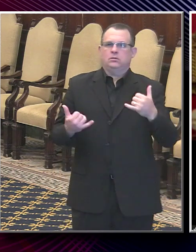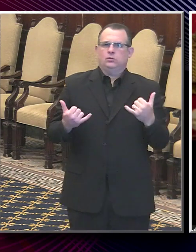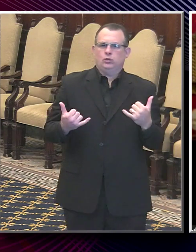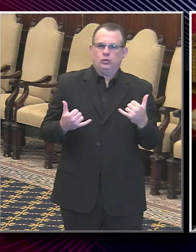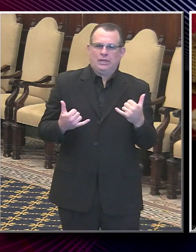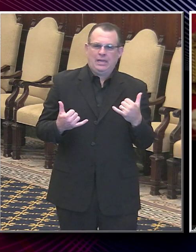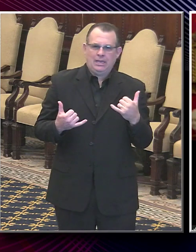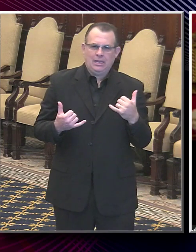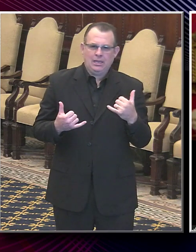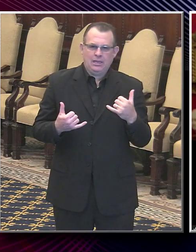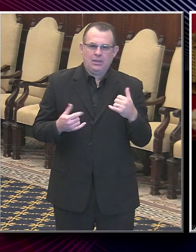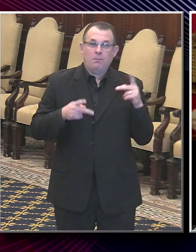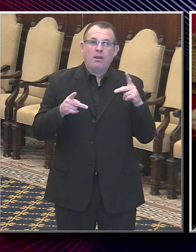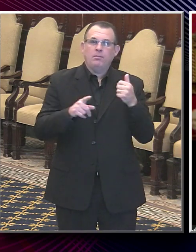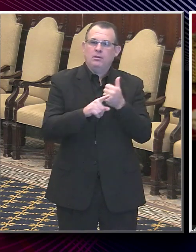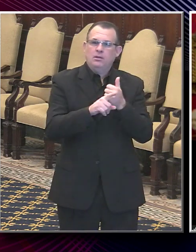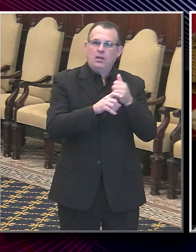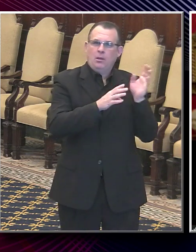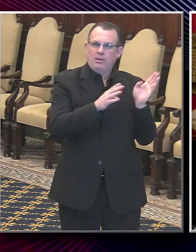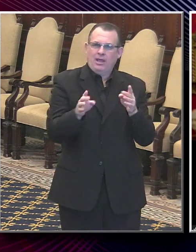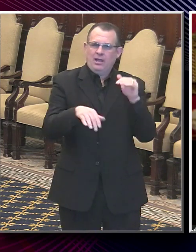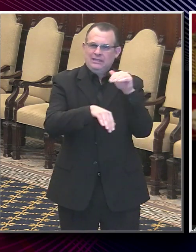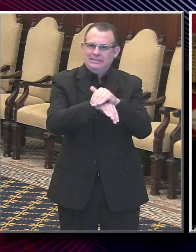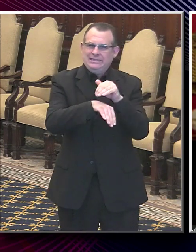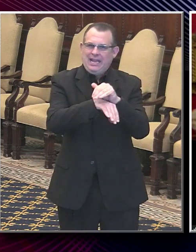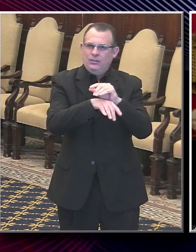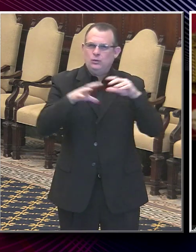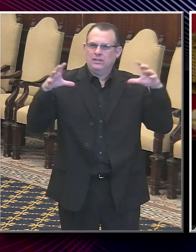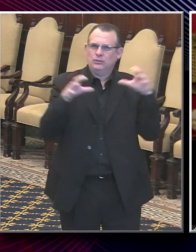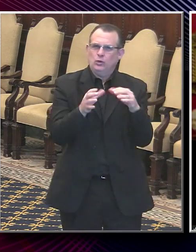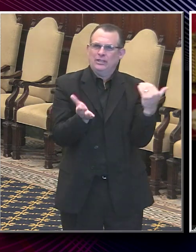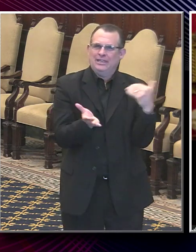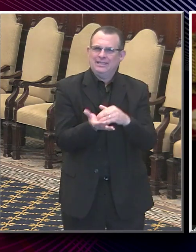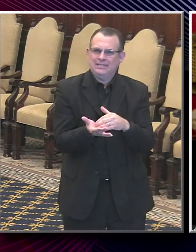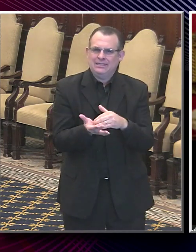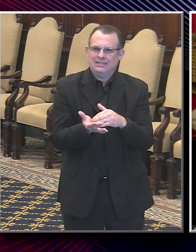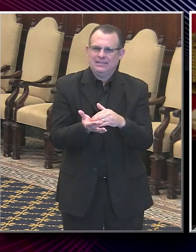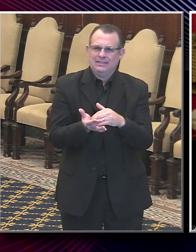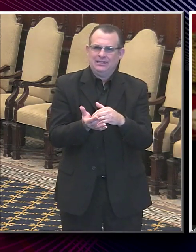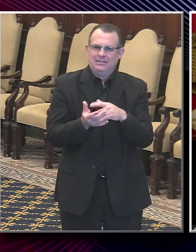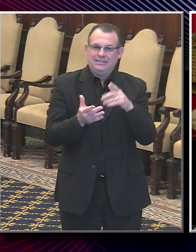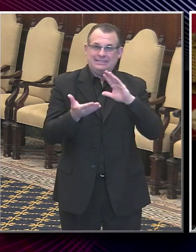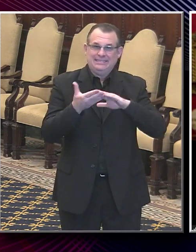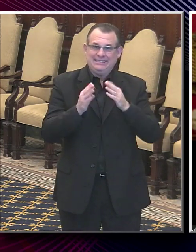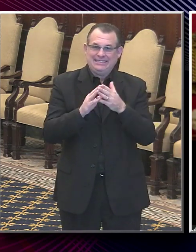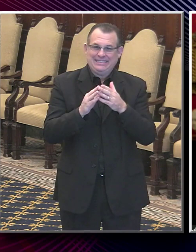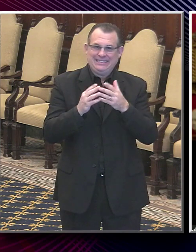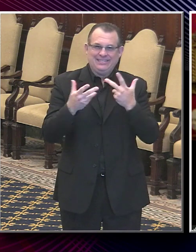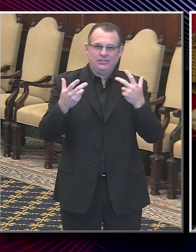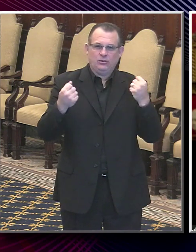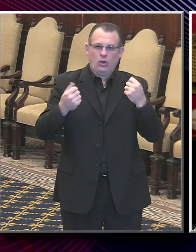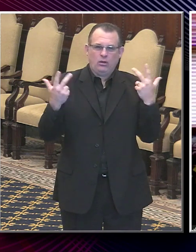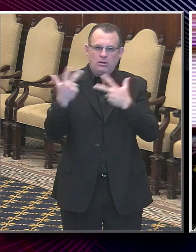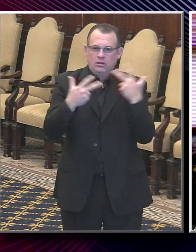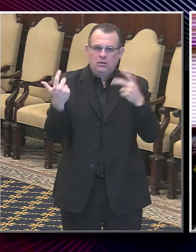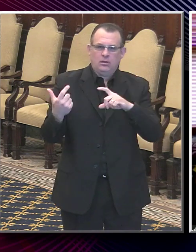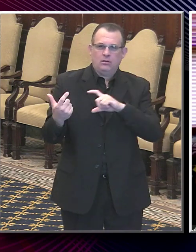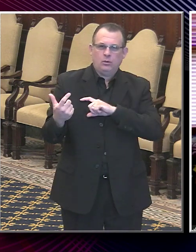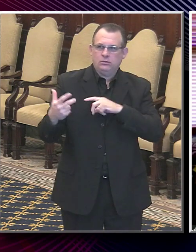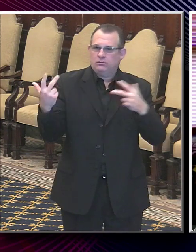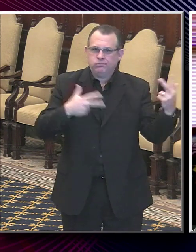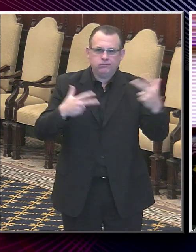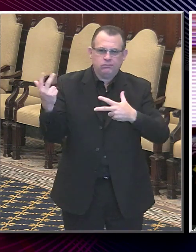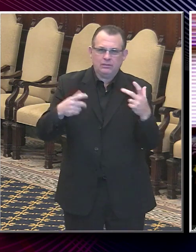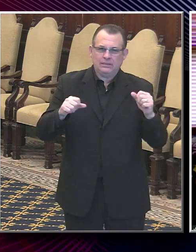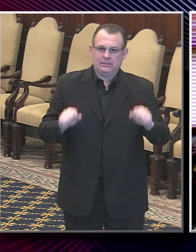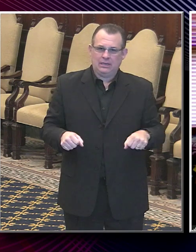another party for tonight. Is it possible that the city would be patrolling the area in order to impede this? Yes, it's very possible. If